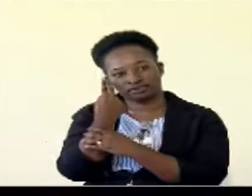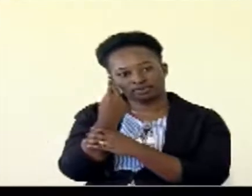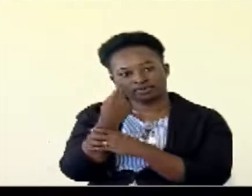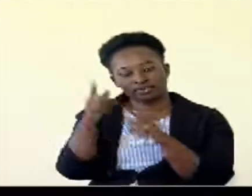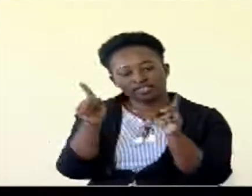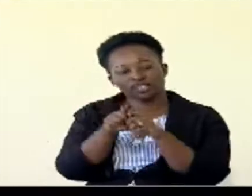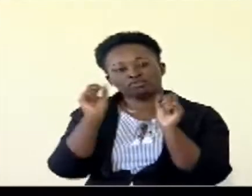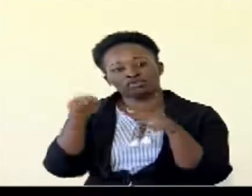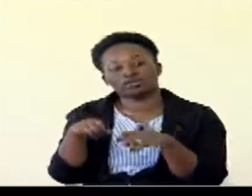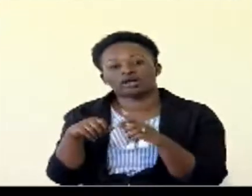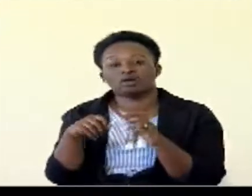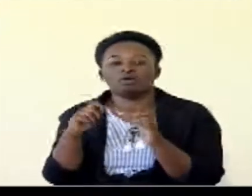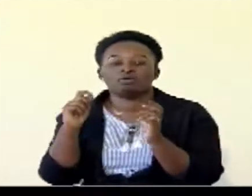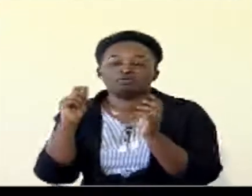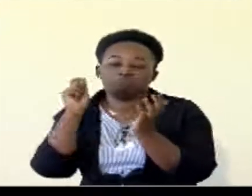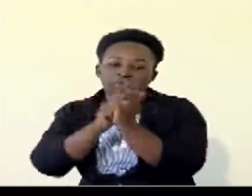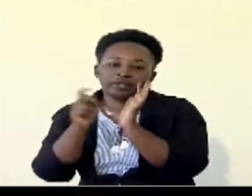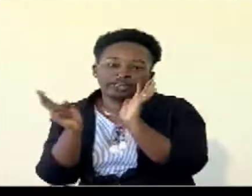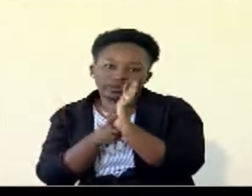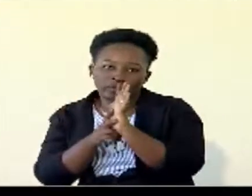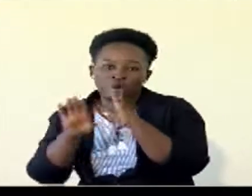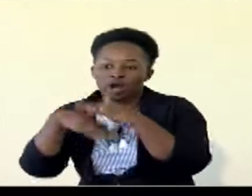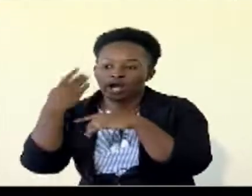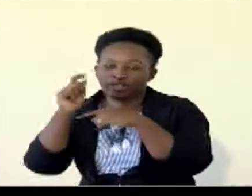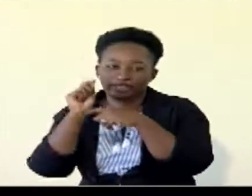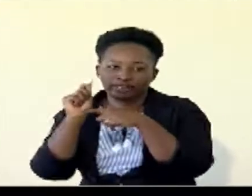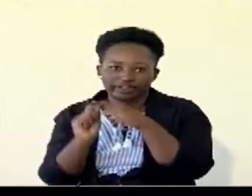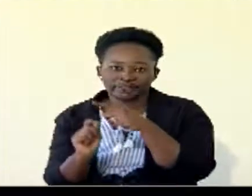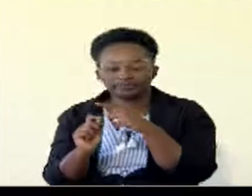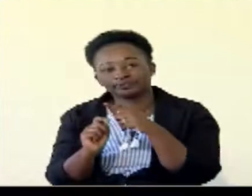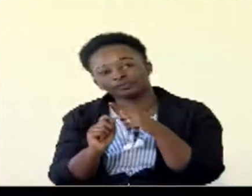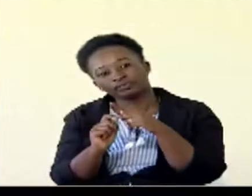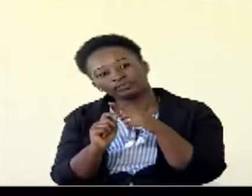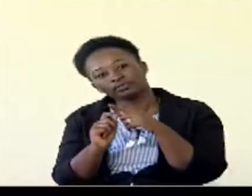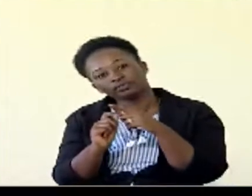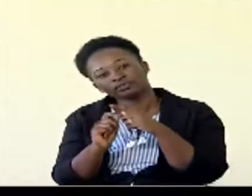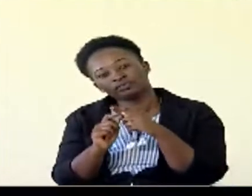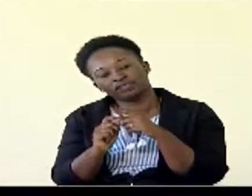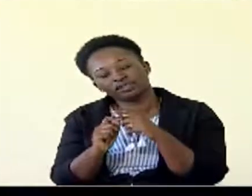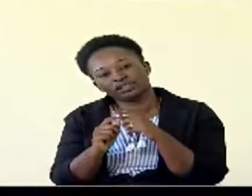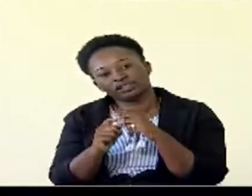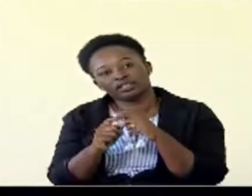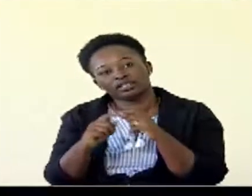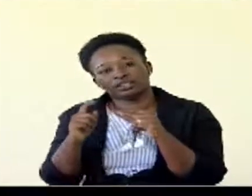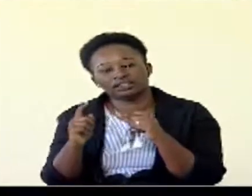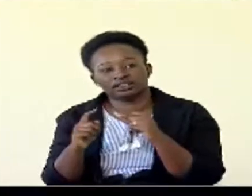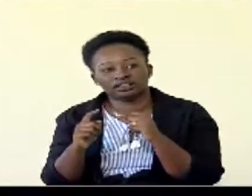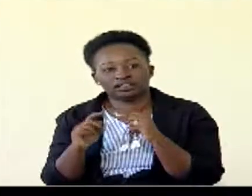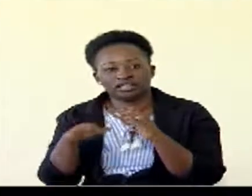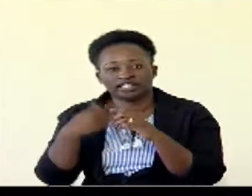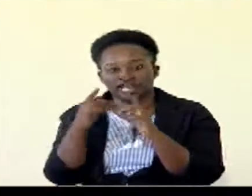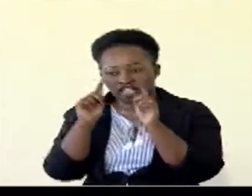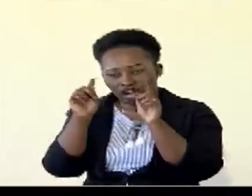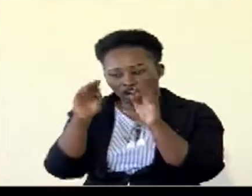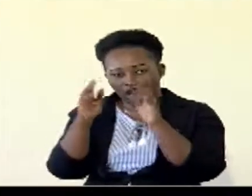even press equals, no problem. Then you divide. Now here I have two terms. So what I do, I open the